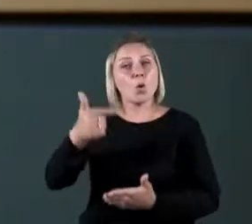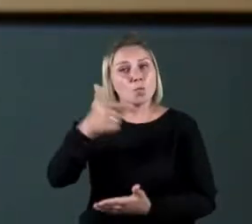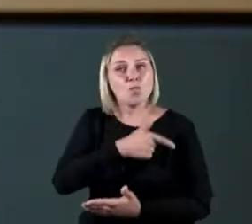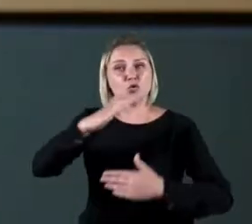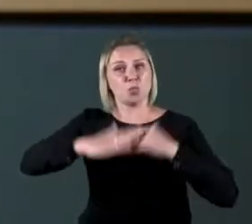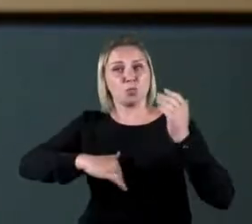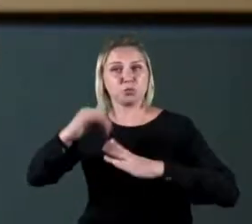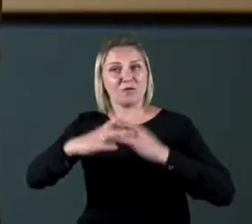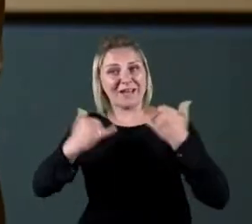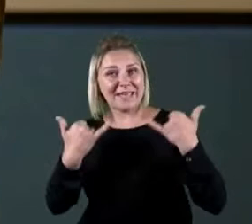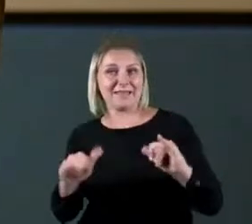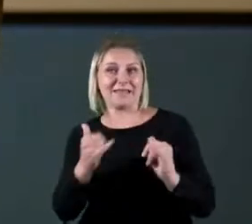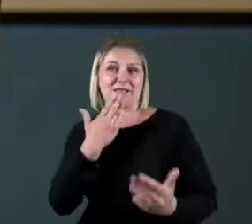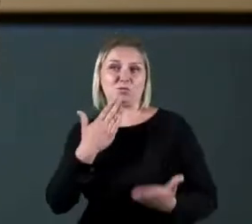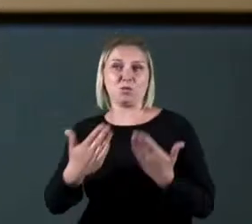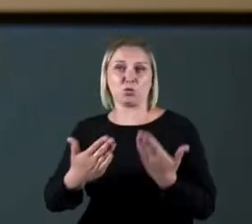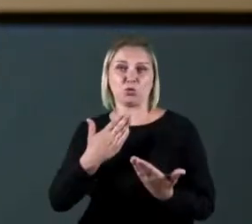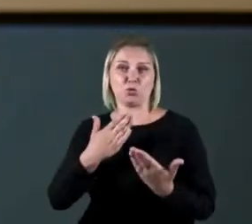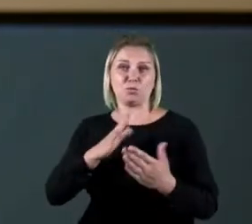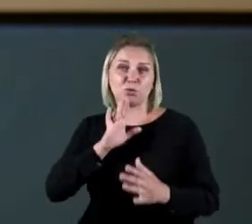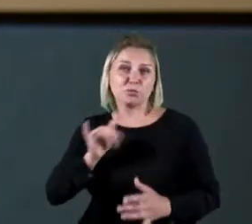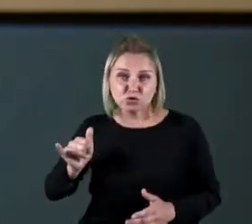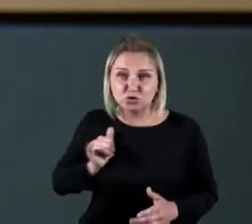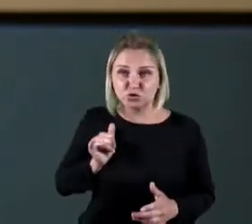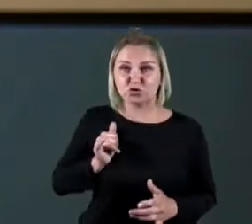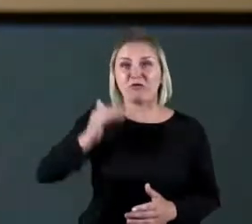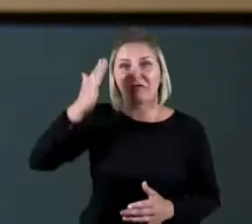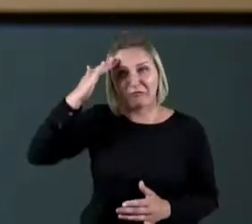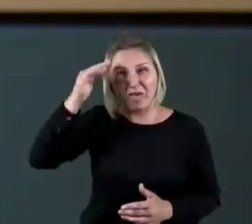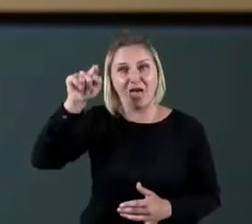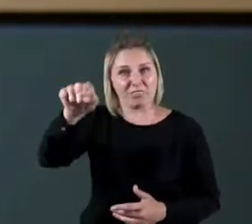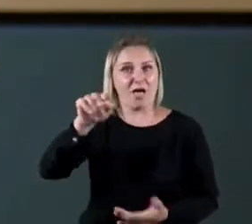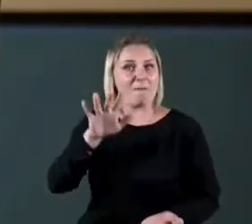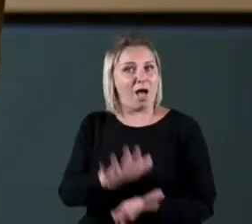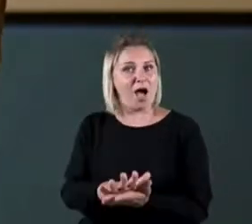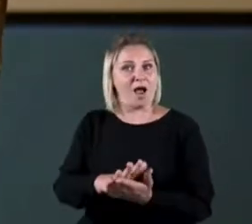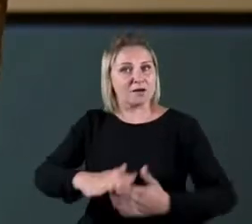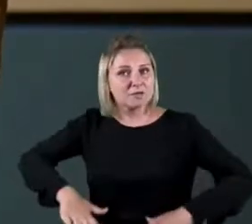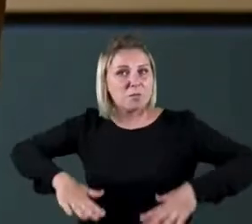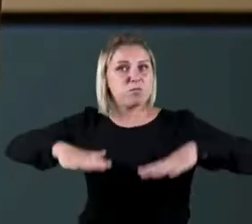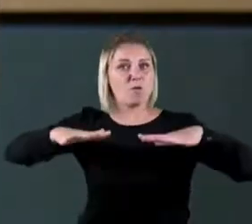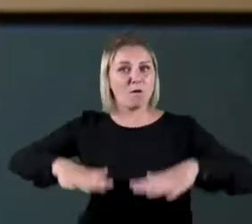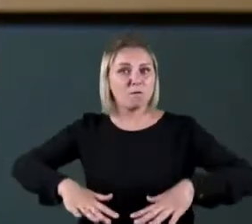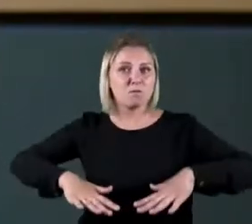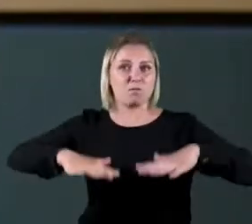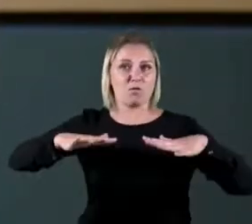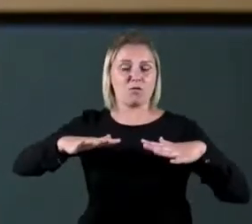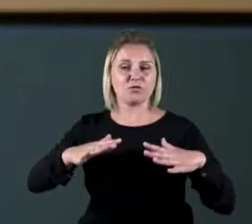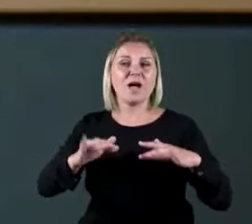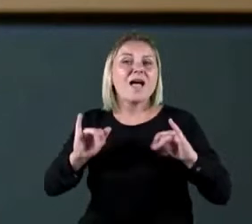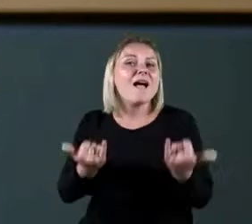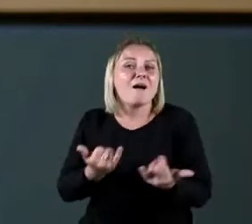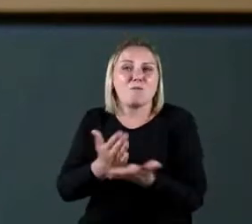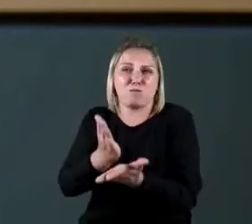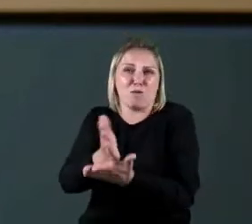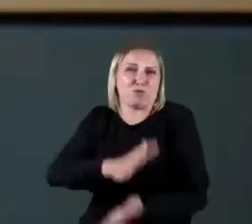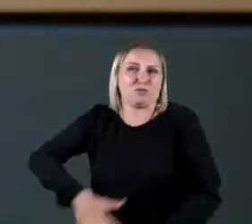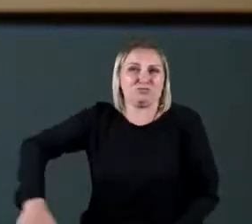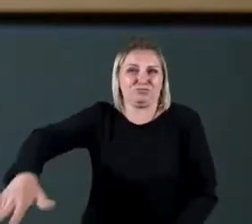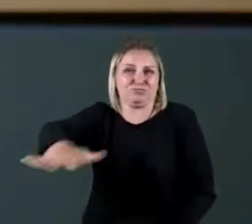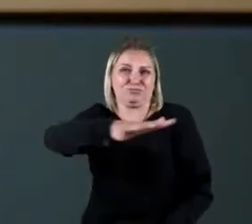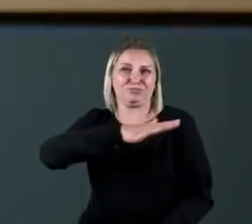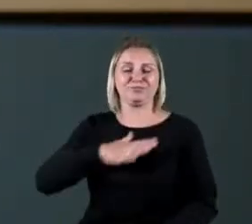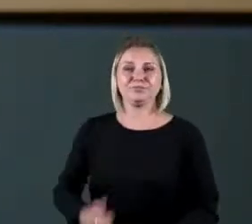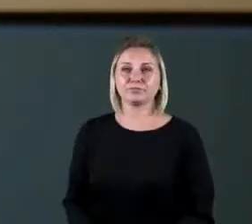think about it, if the infrastructure is rectified and can accommodate, then you've got huge swathes of the city sitting on literally on a